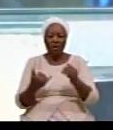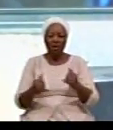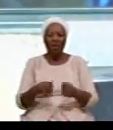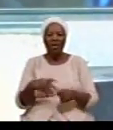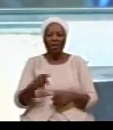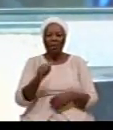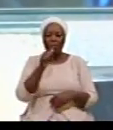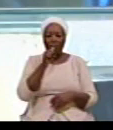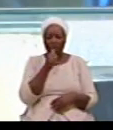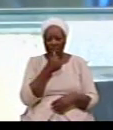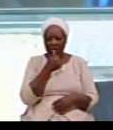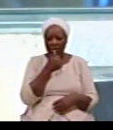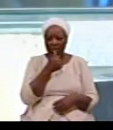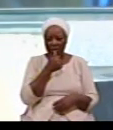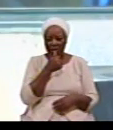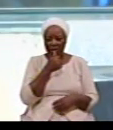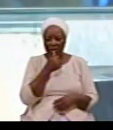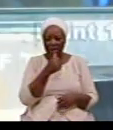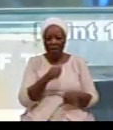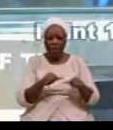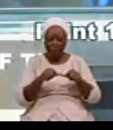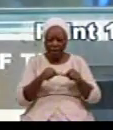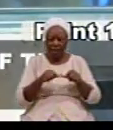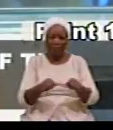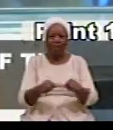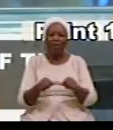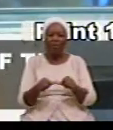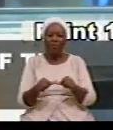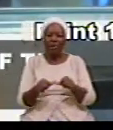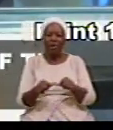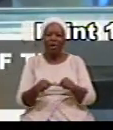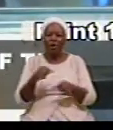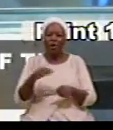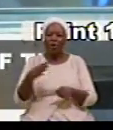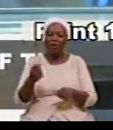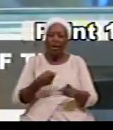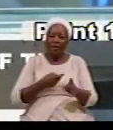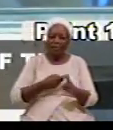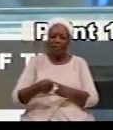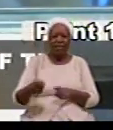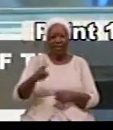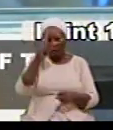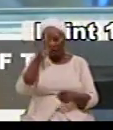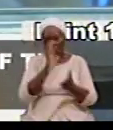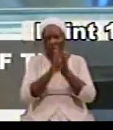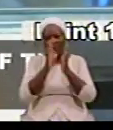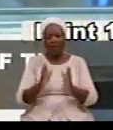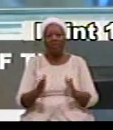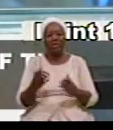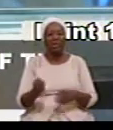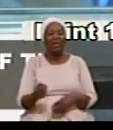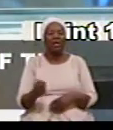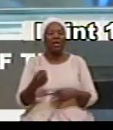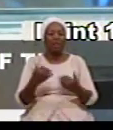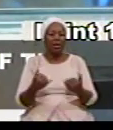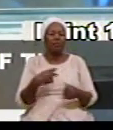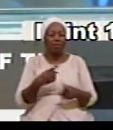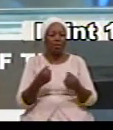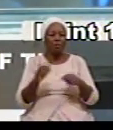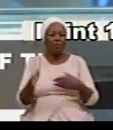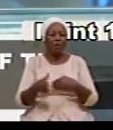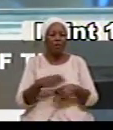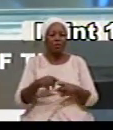patient perseverance of the afflicted saint. We're coming back to James chapter